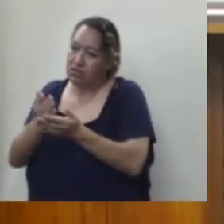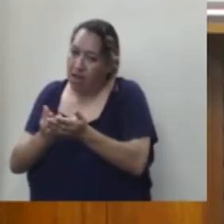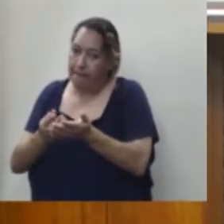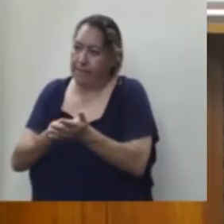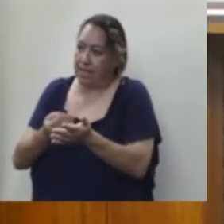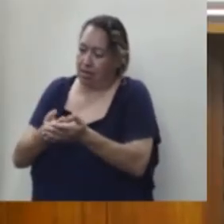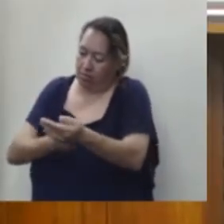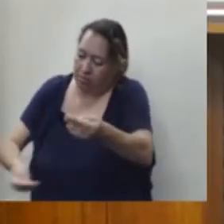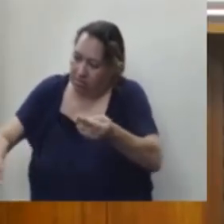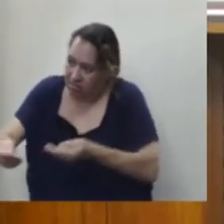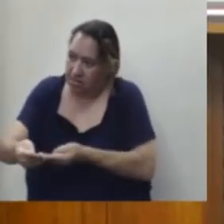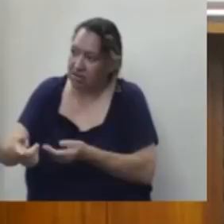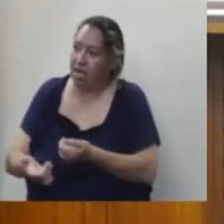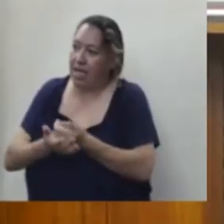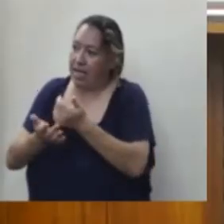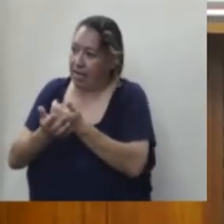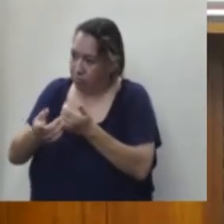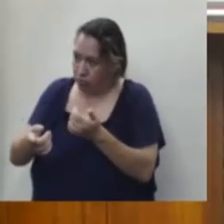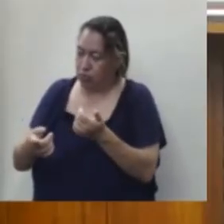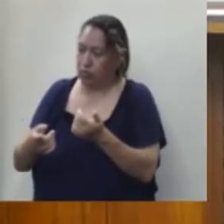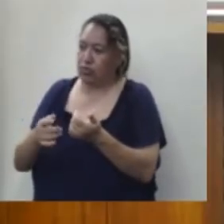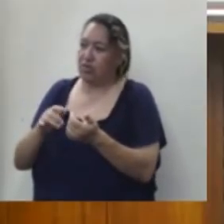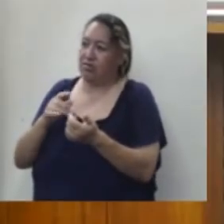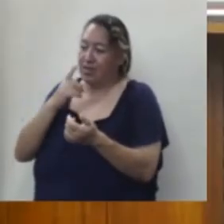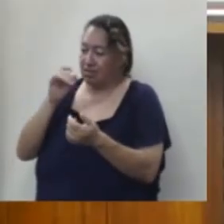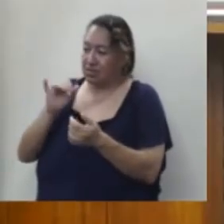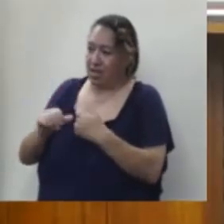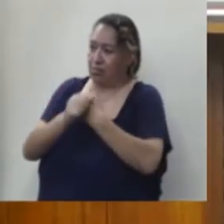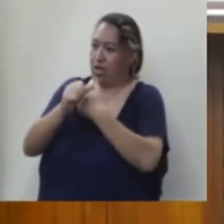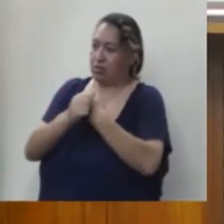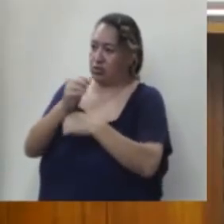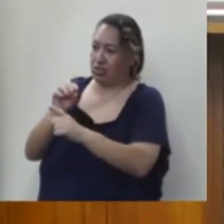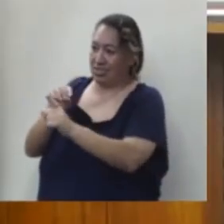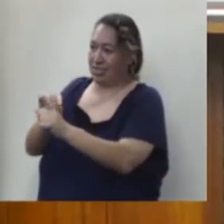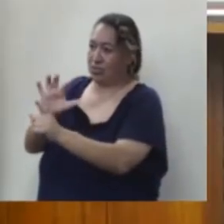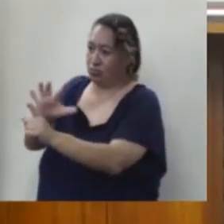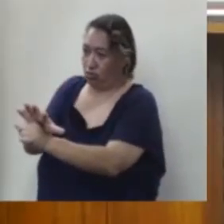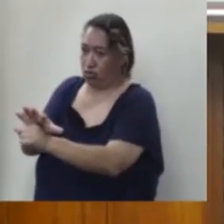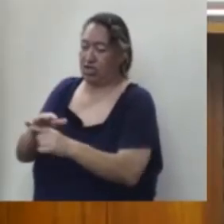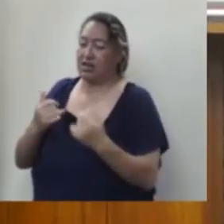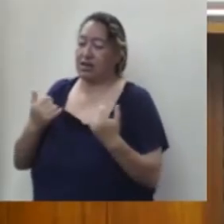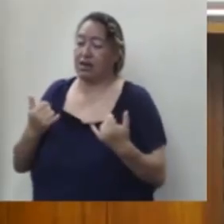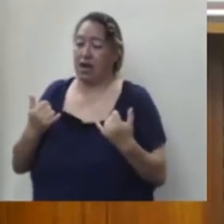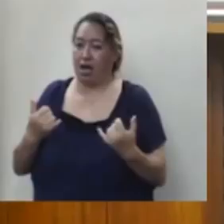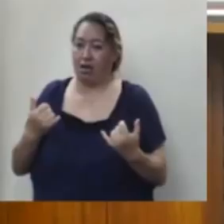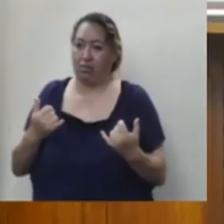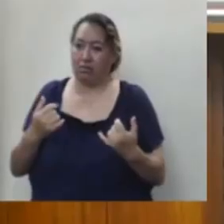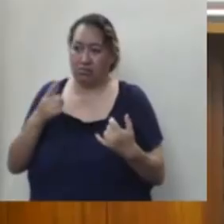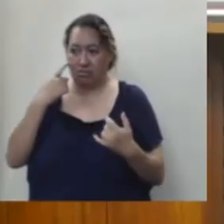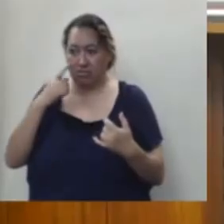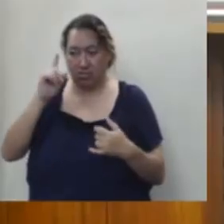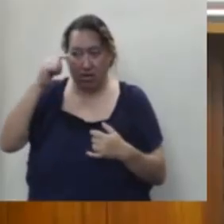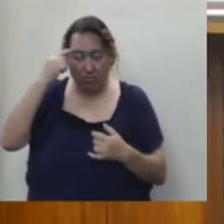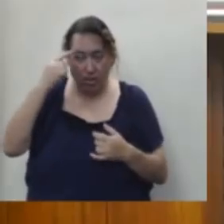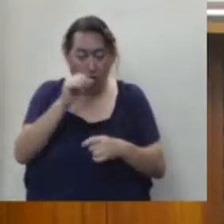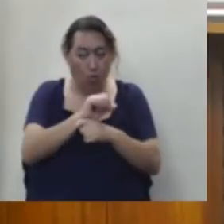and that exposure. And so as far as the government employees, I always